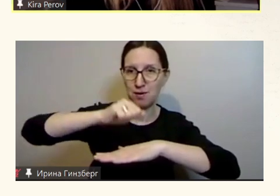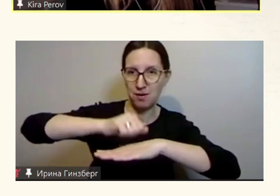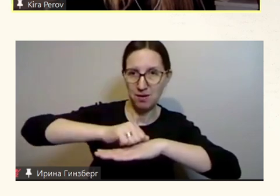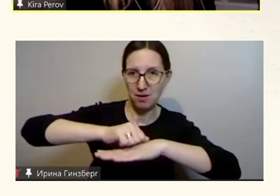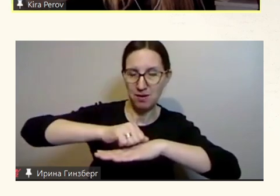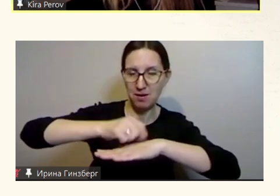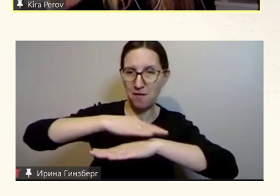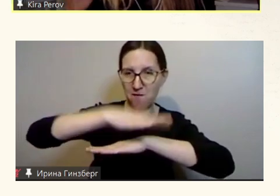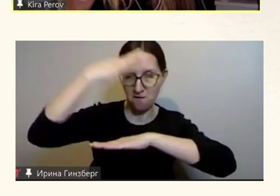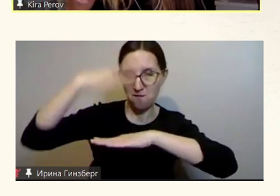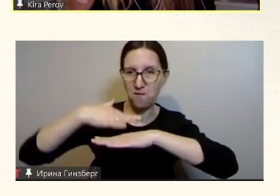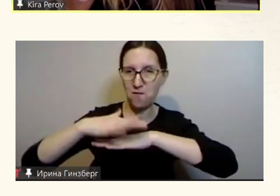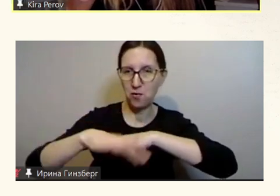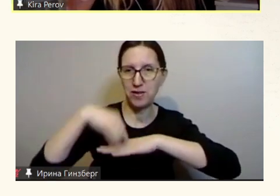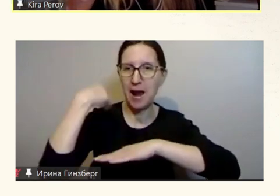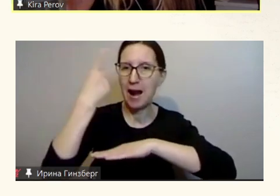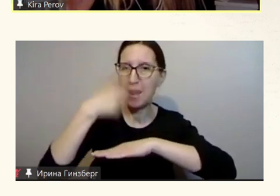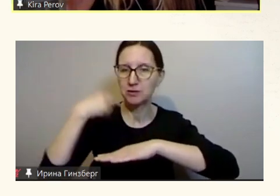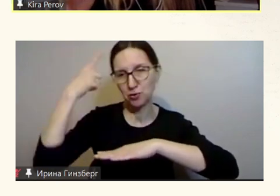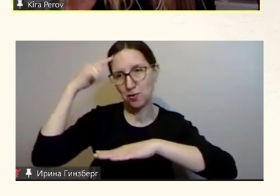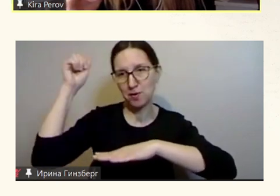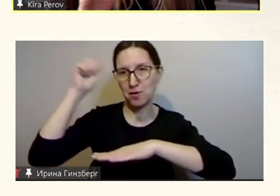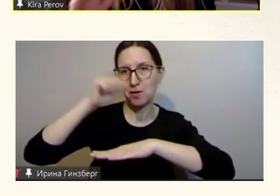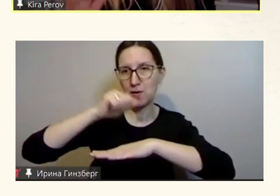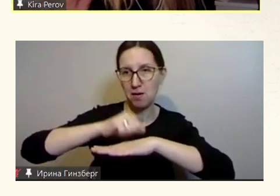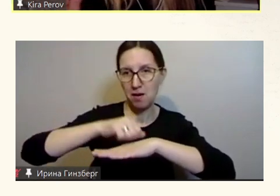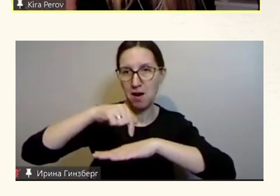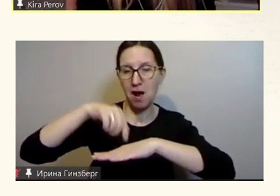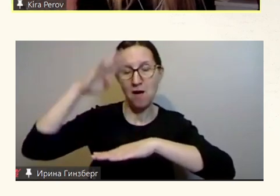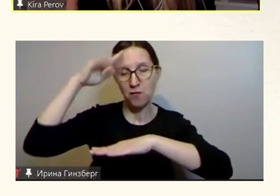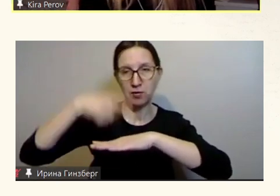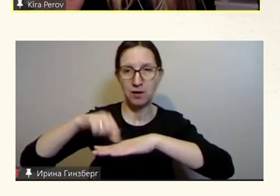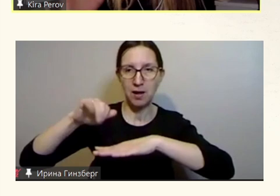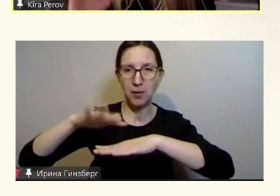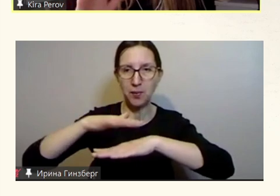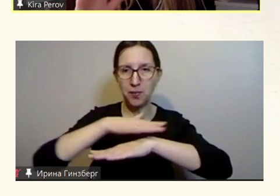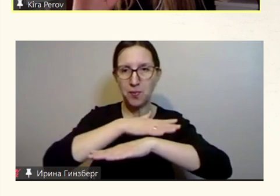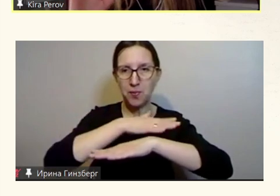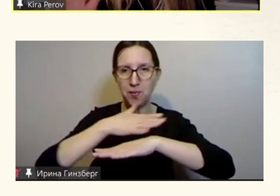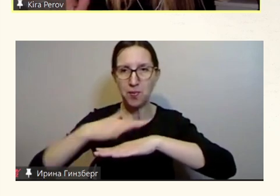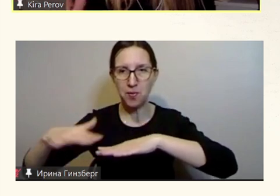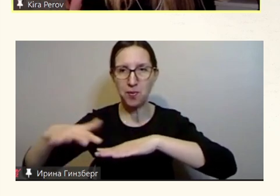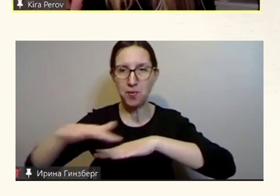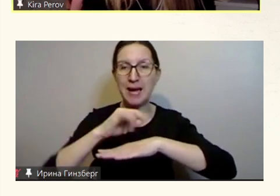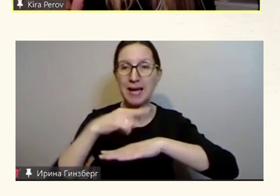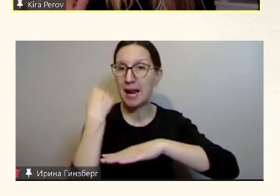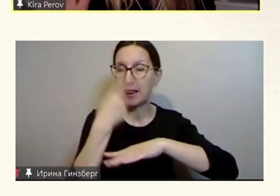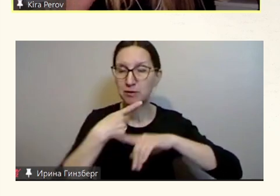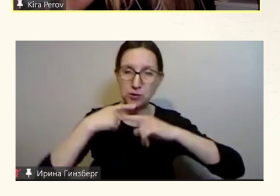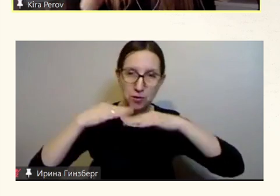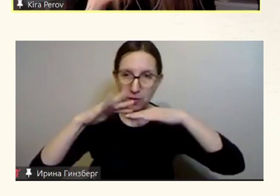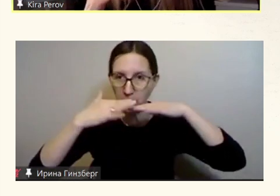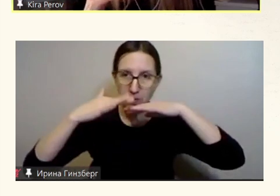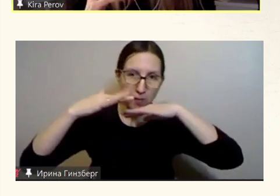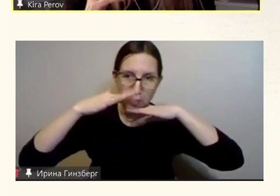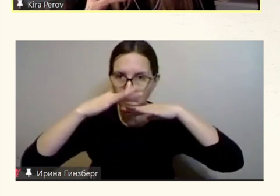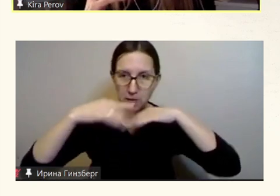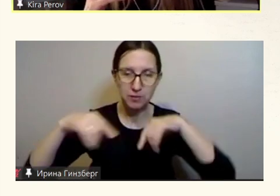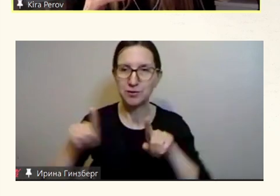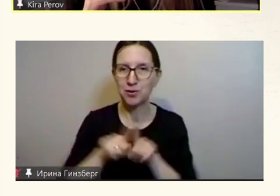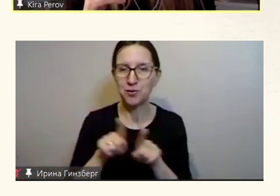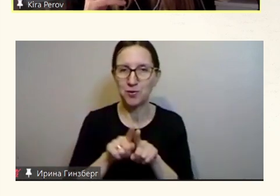disturbed. And and it breaks down. So it's like there's a disintegration of the